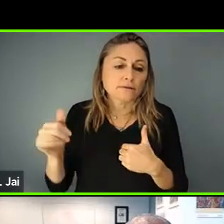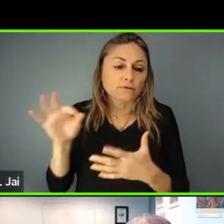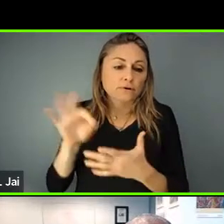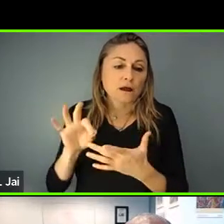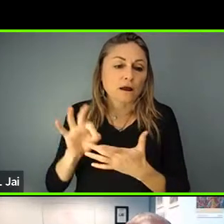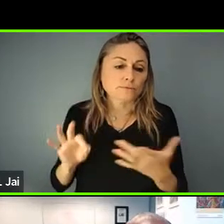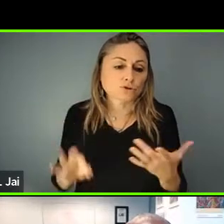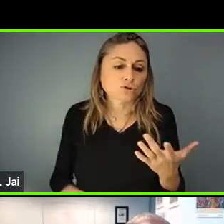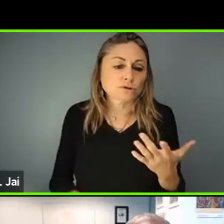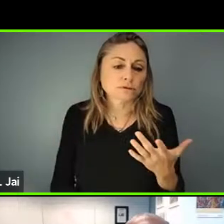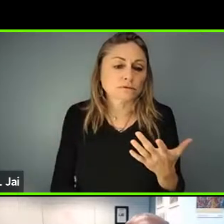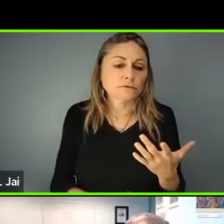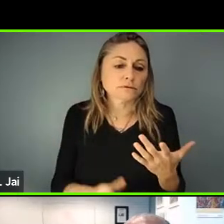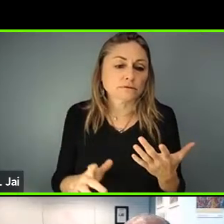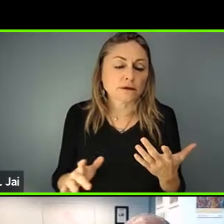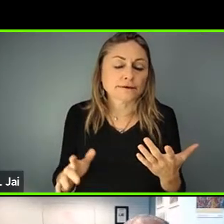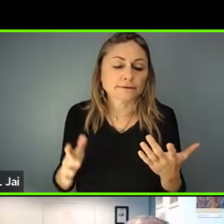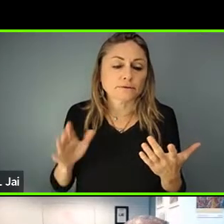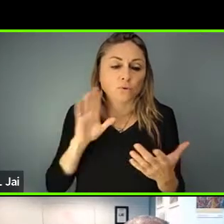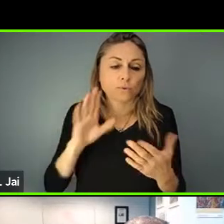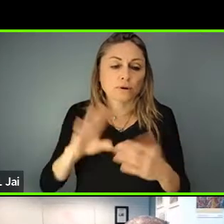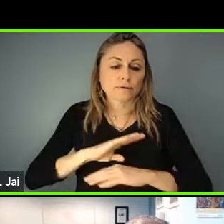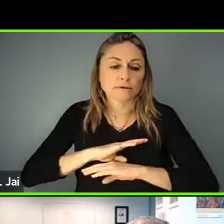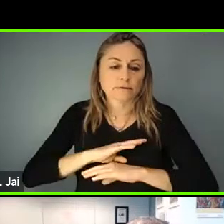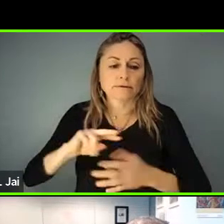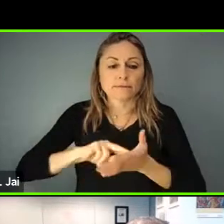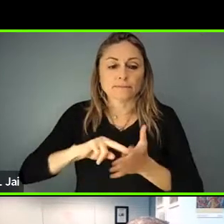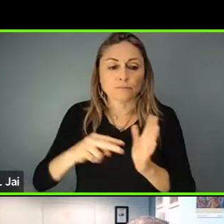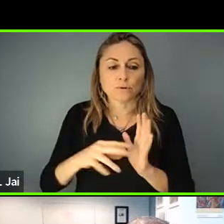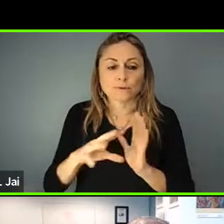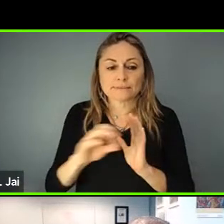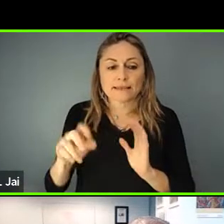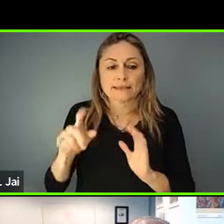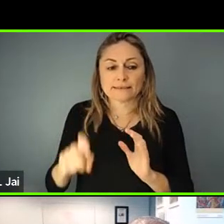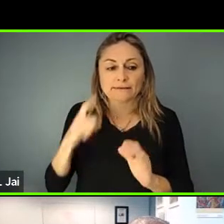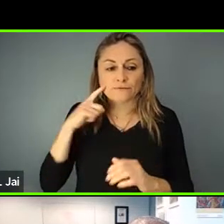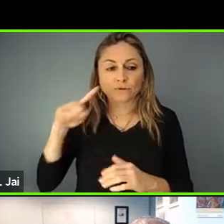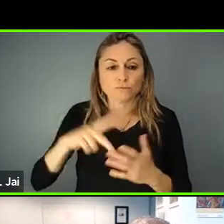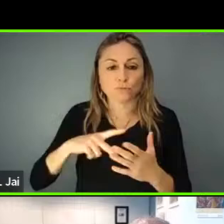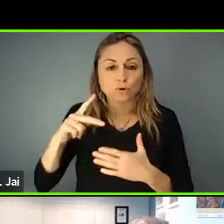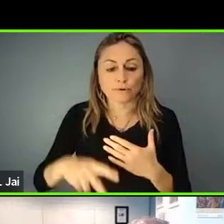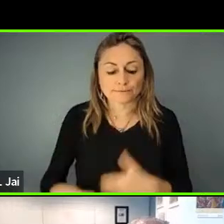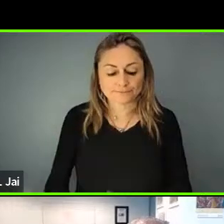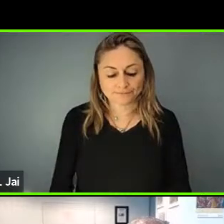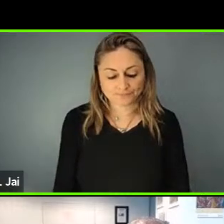that will meet the purpose and need for the program.